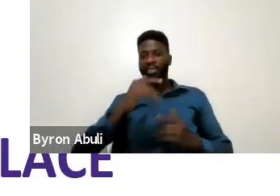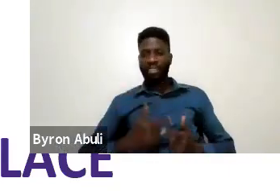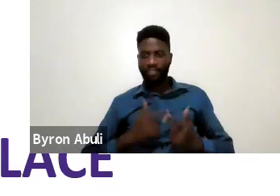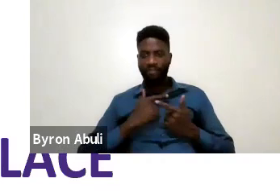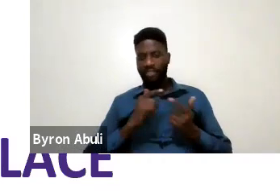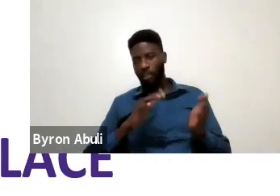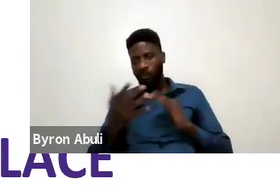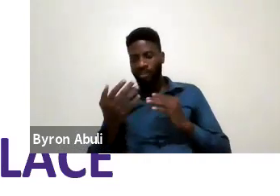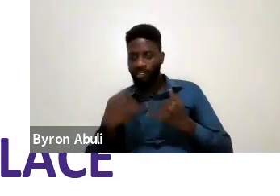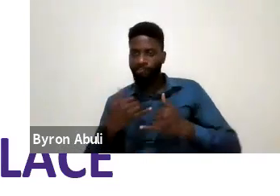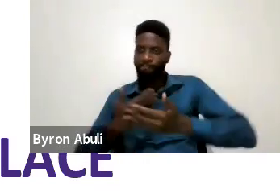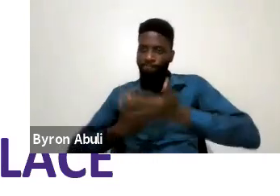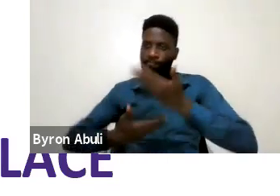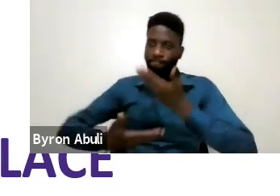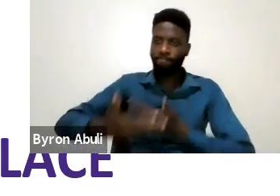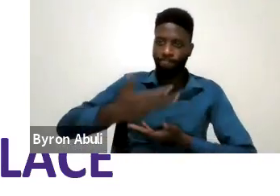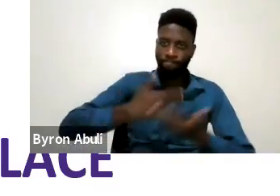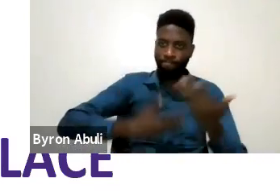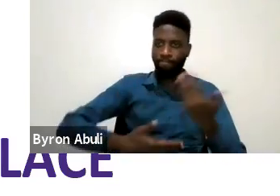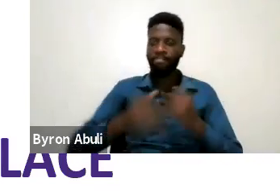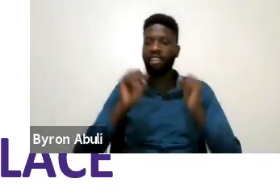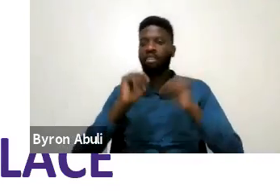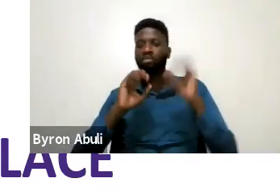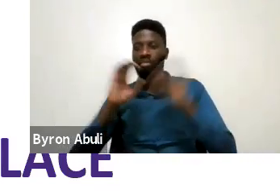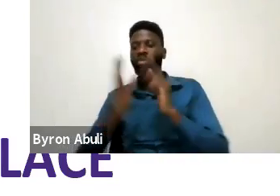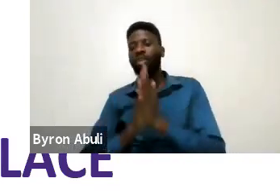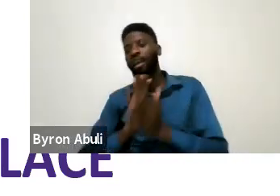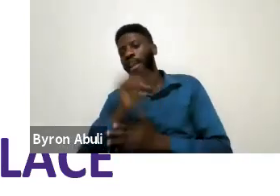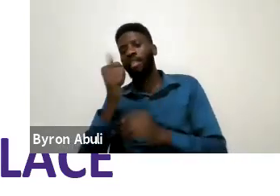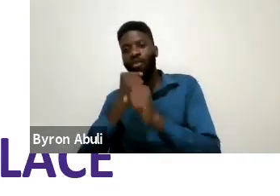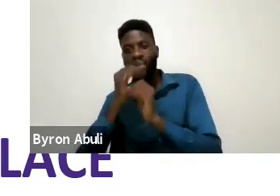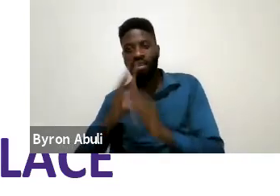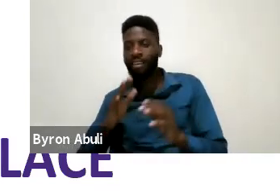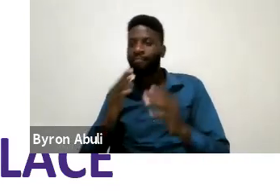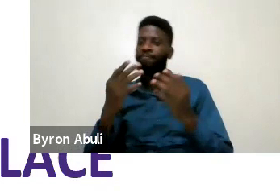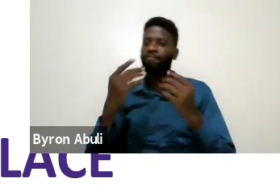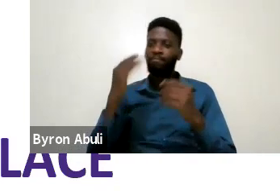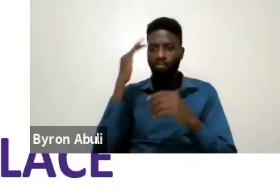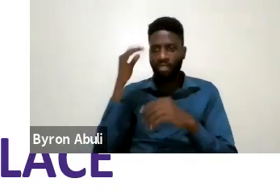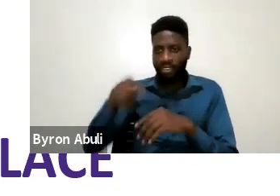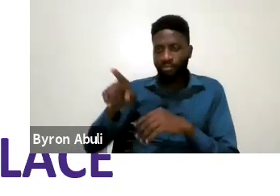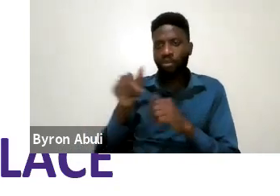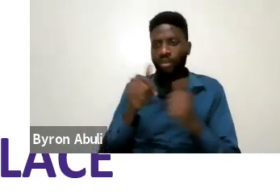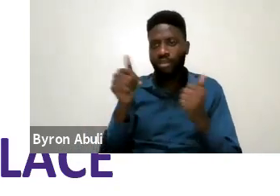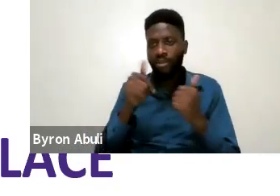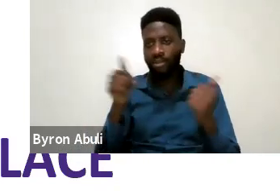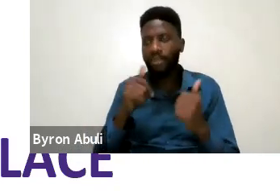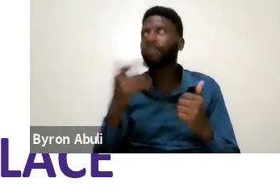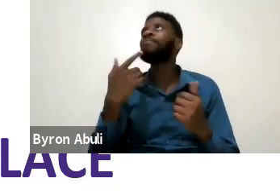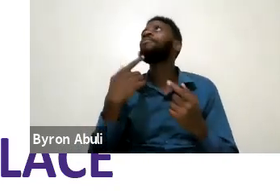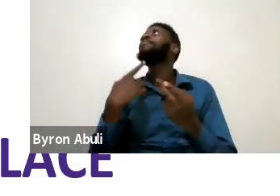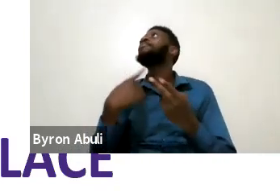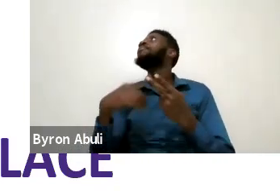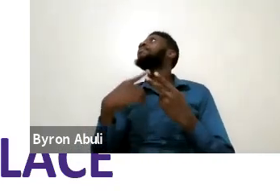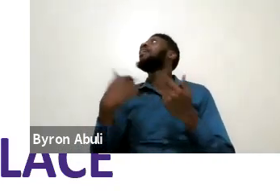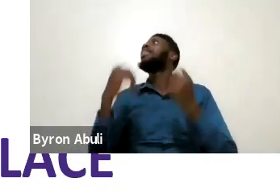of cordial relationship whereby you can communicate with your co-workers. You can find out, are they doing okay? Are there any issues? Can